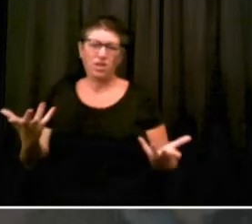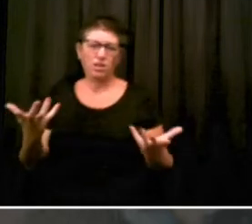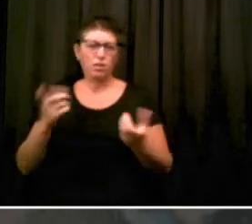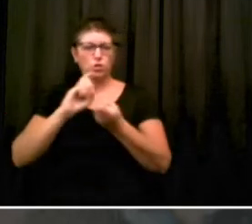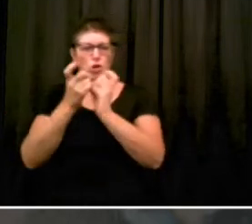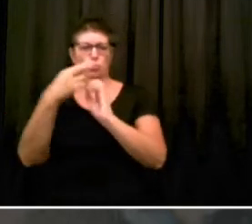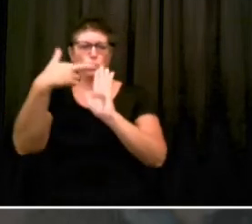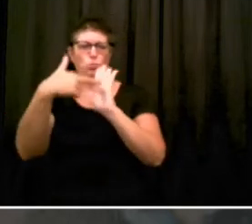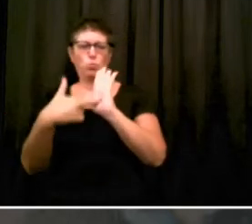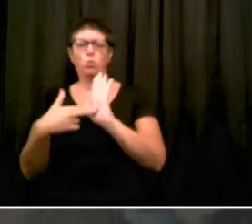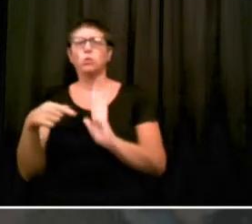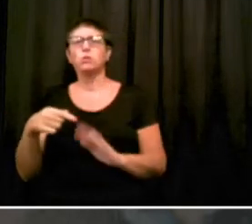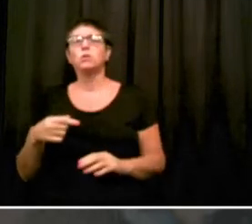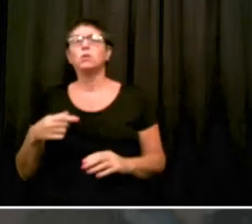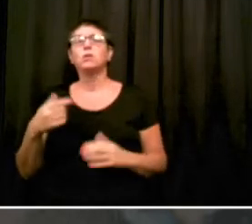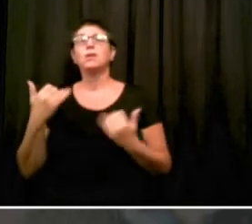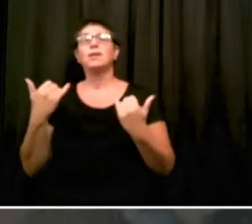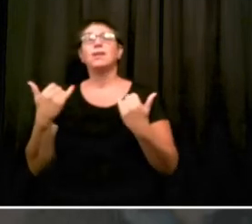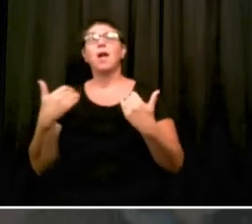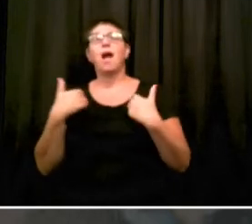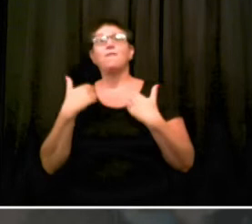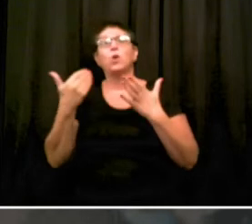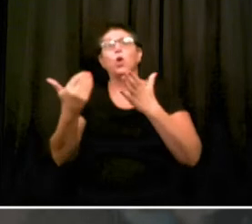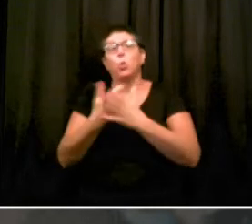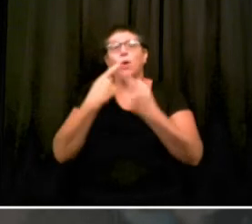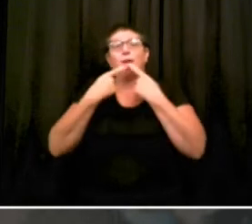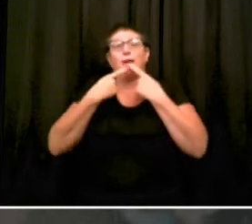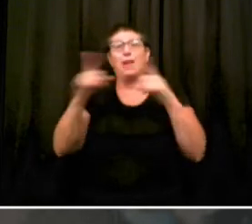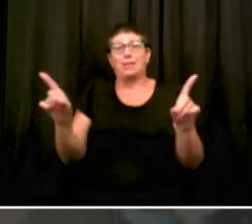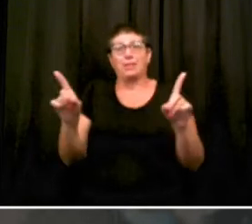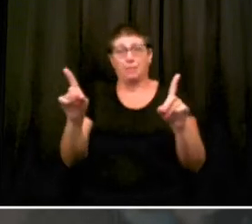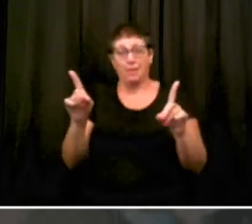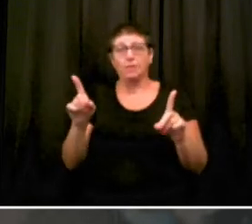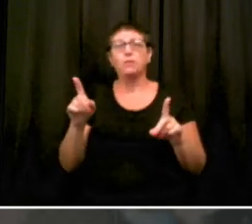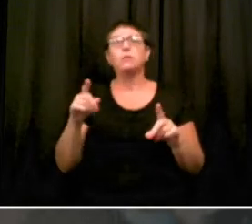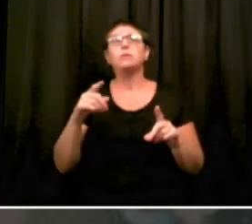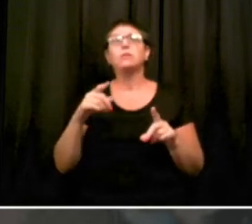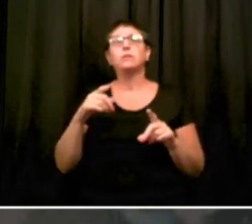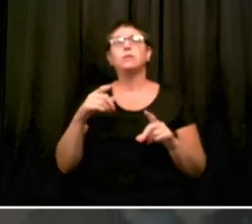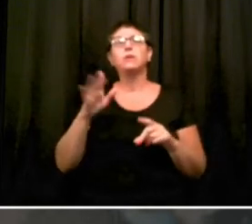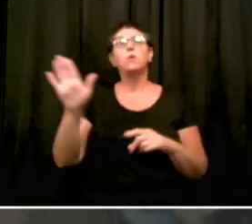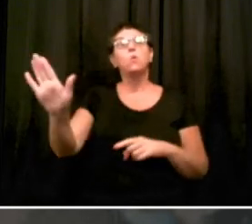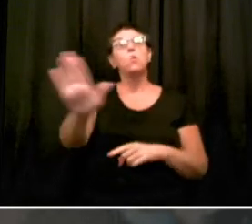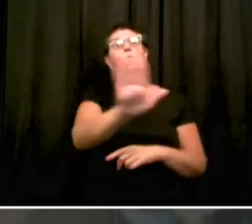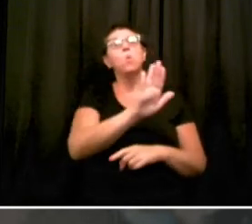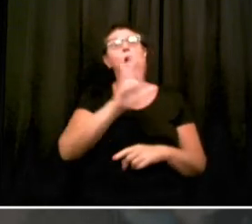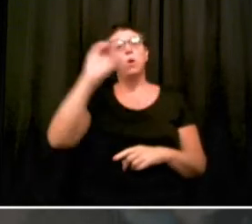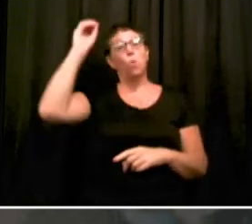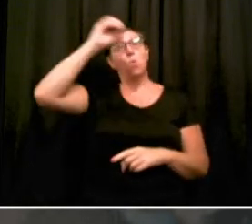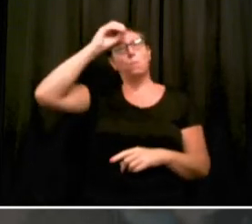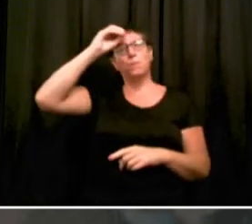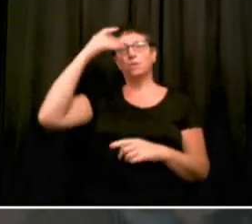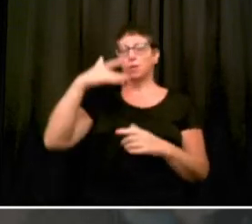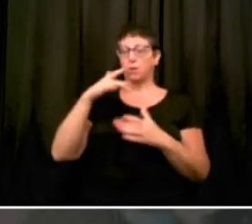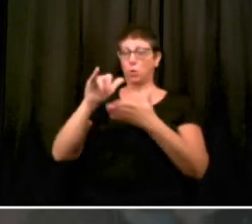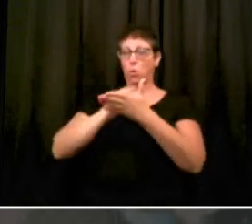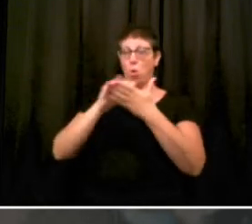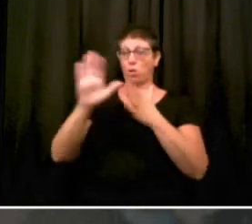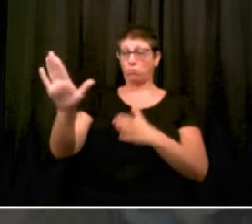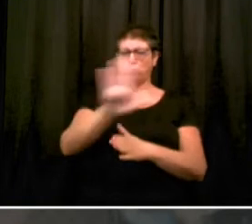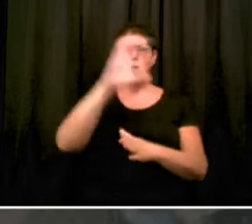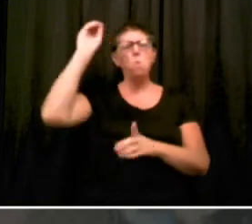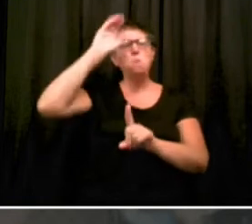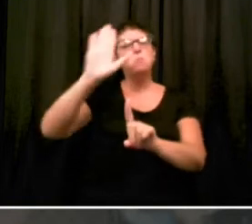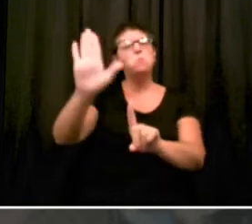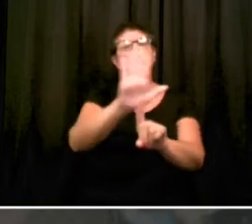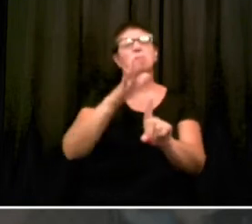the voices of the people of this city into our police academy as our recruits are being trained and as our officers are being retrained,